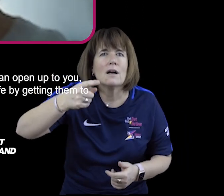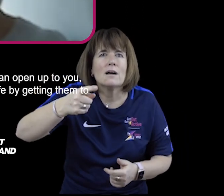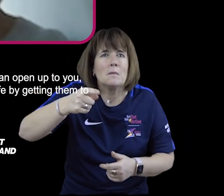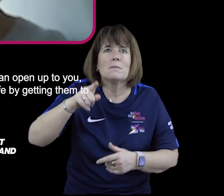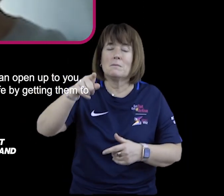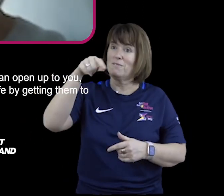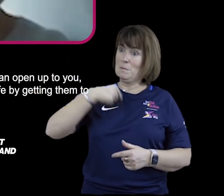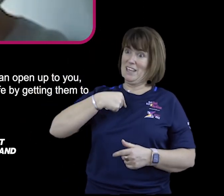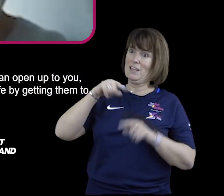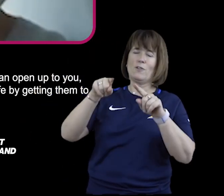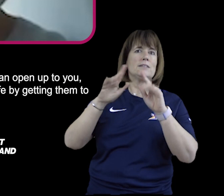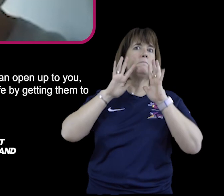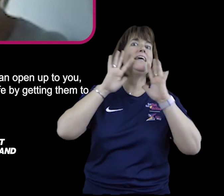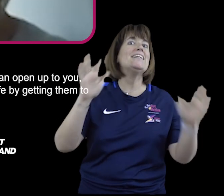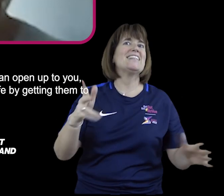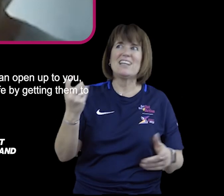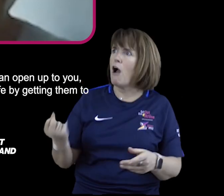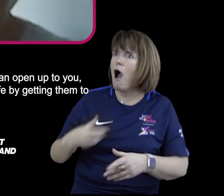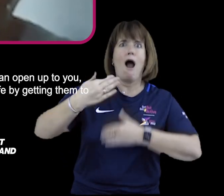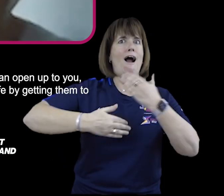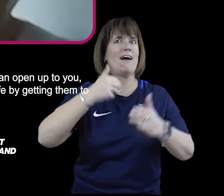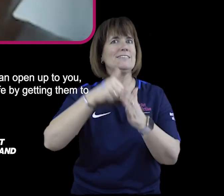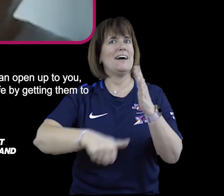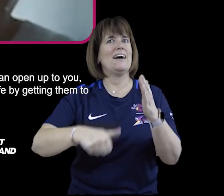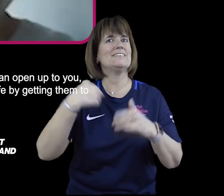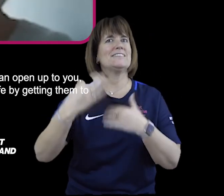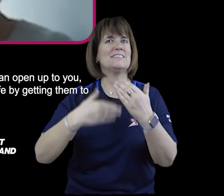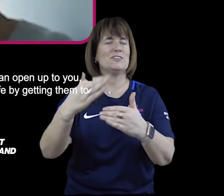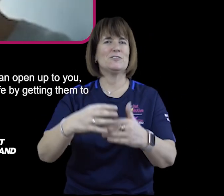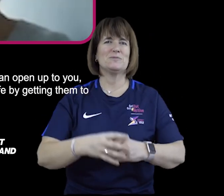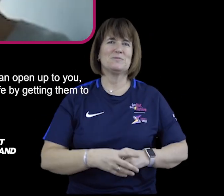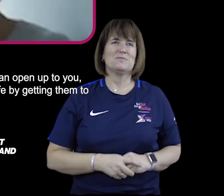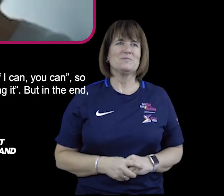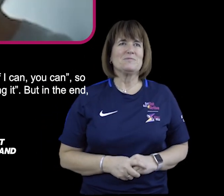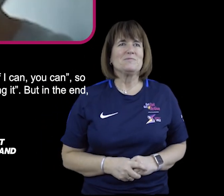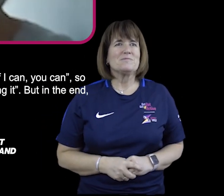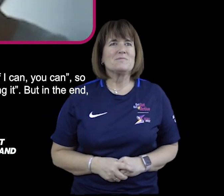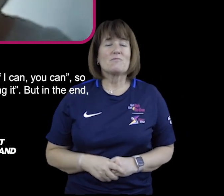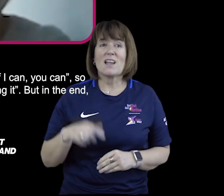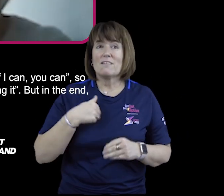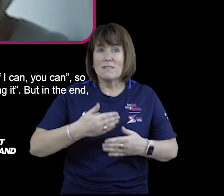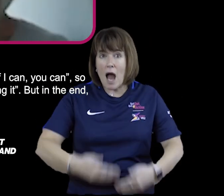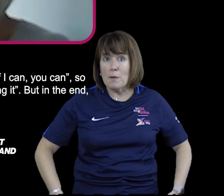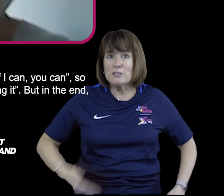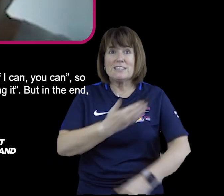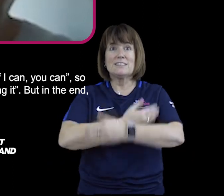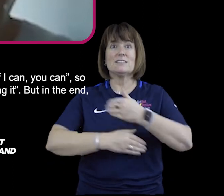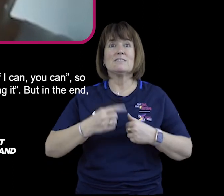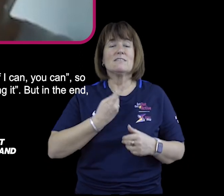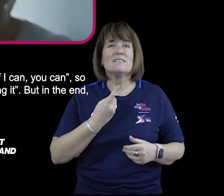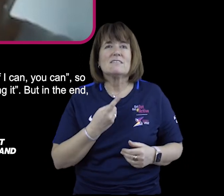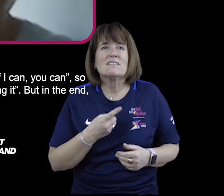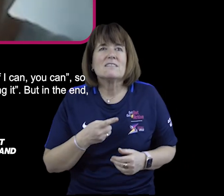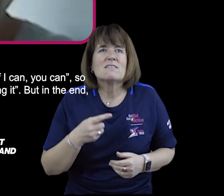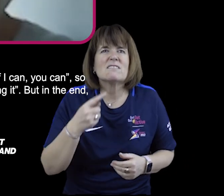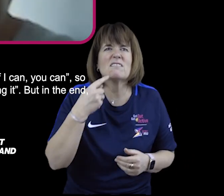do something they thought they never would do, and to me that's amazing. I mean, I've got